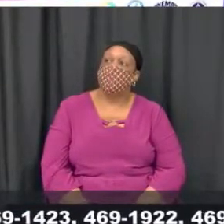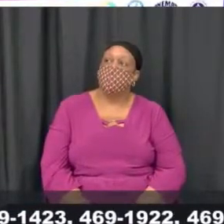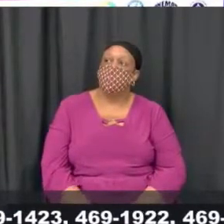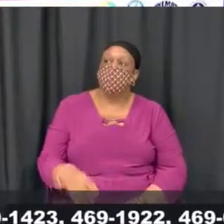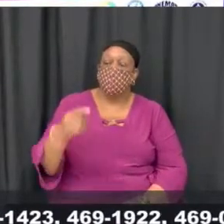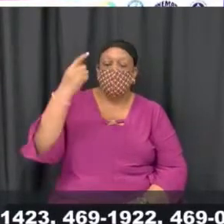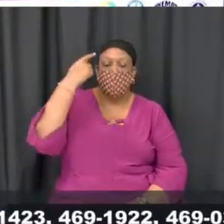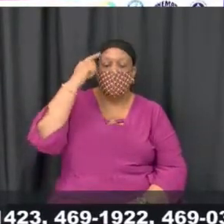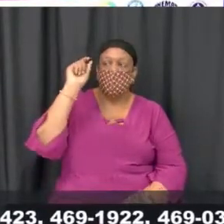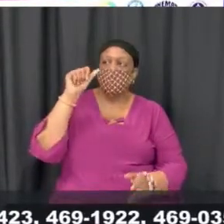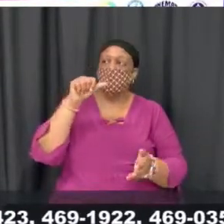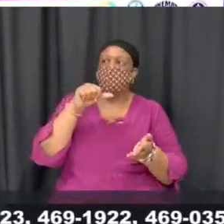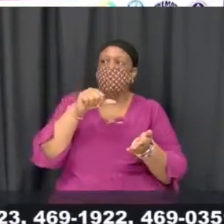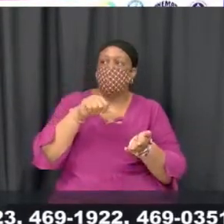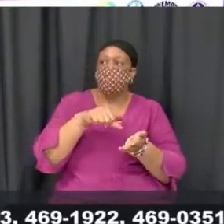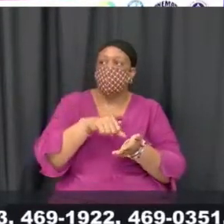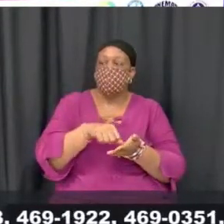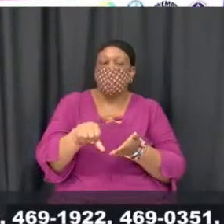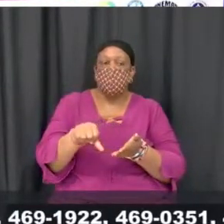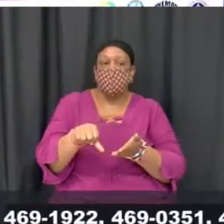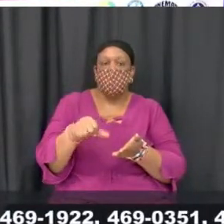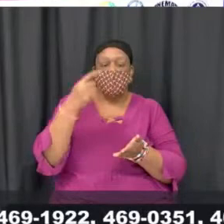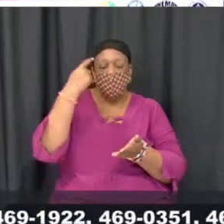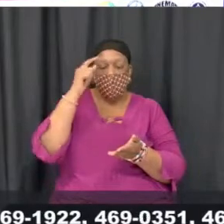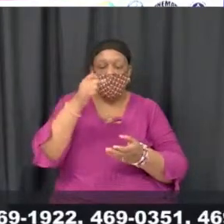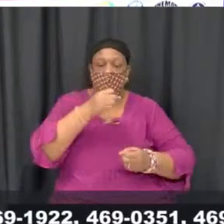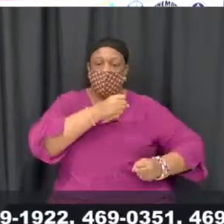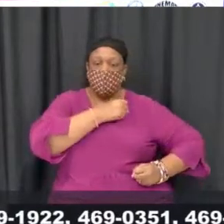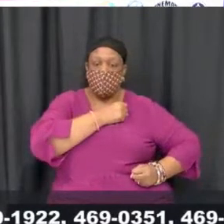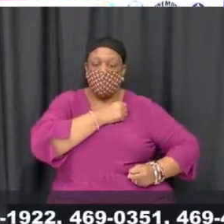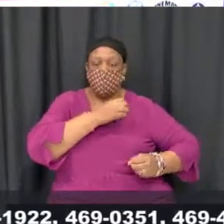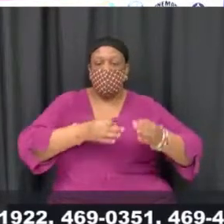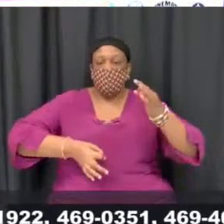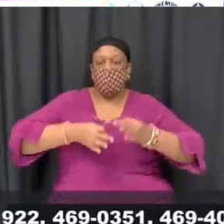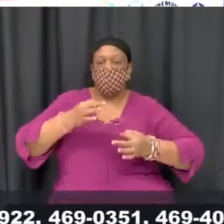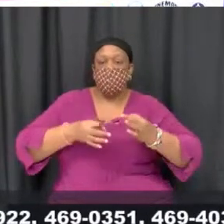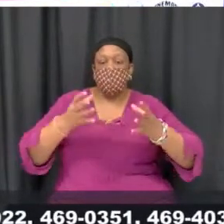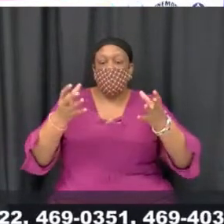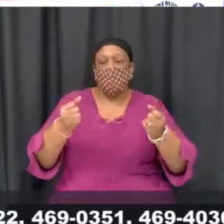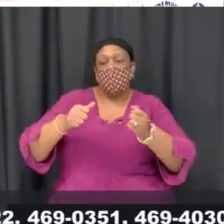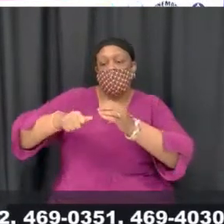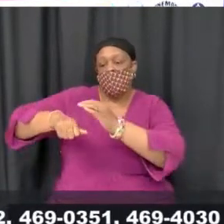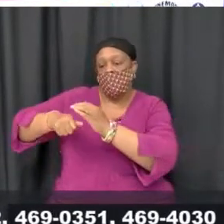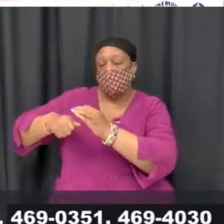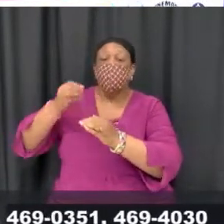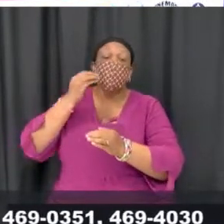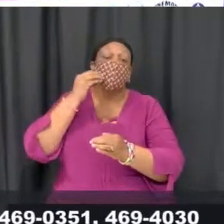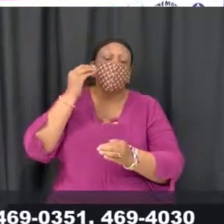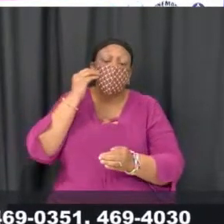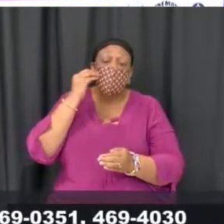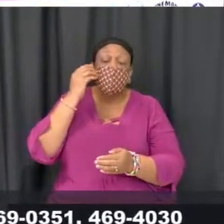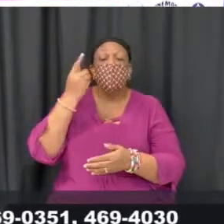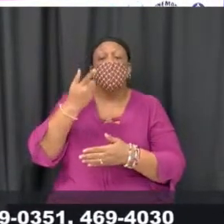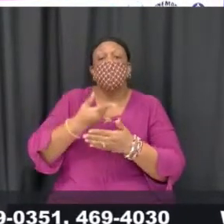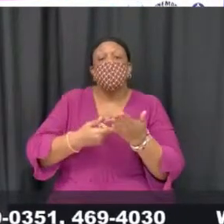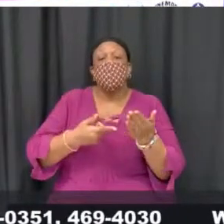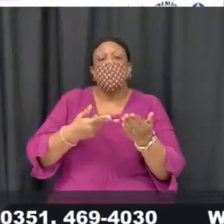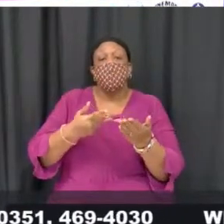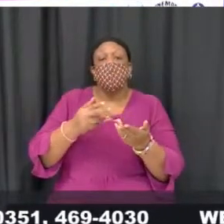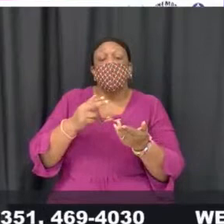security at a home, if you're home quarantining, and if you want to quarantine at home, what is the cost of security?